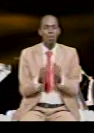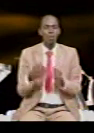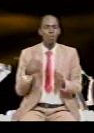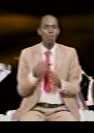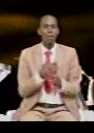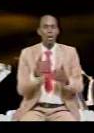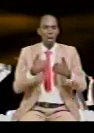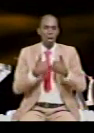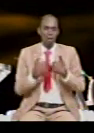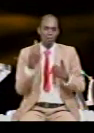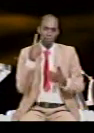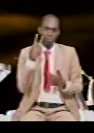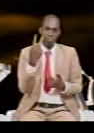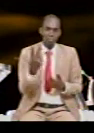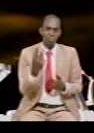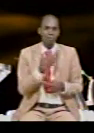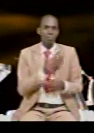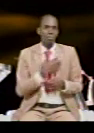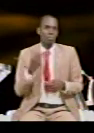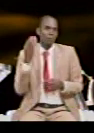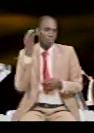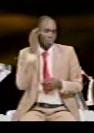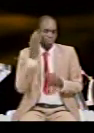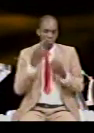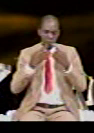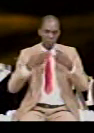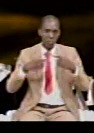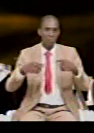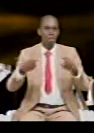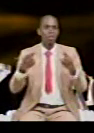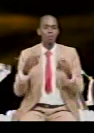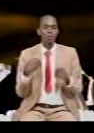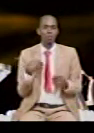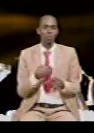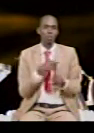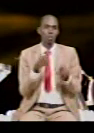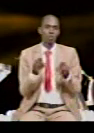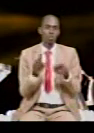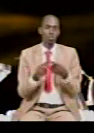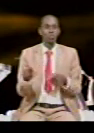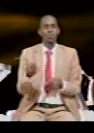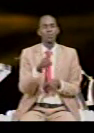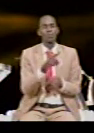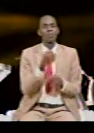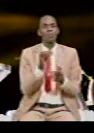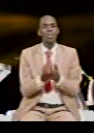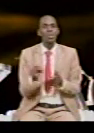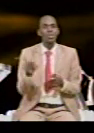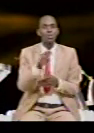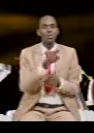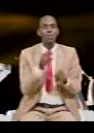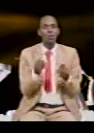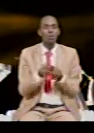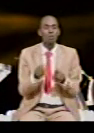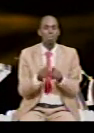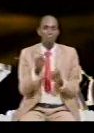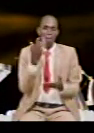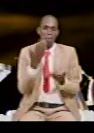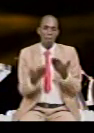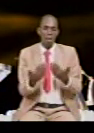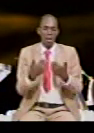seen and heard declare we unto you, and that ye also may